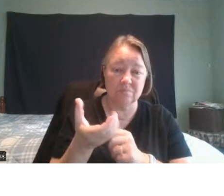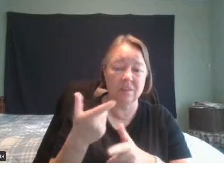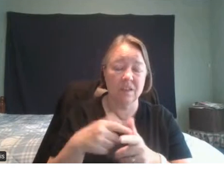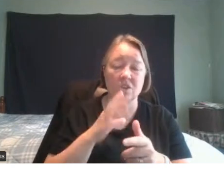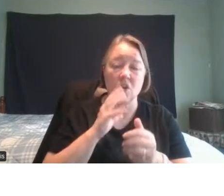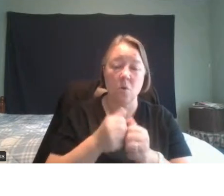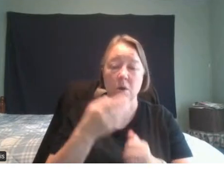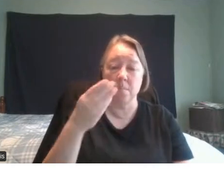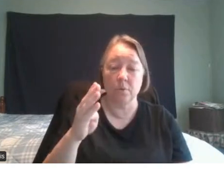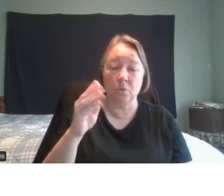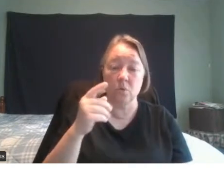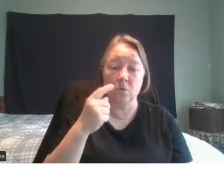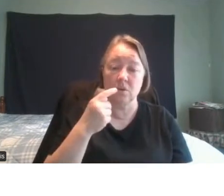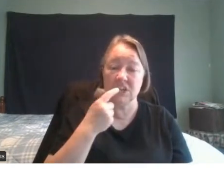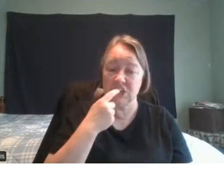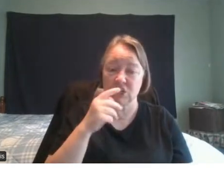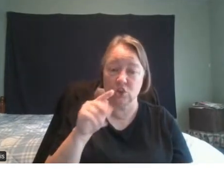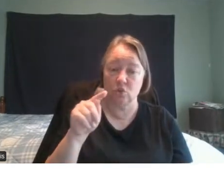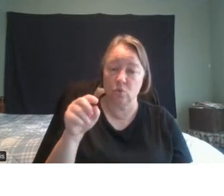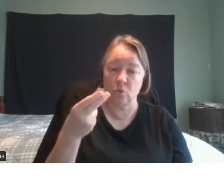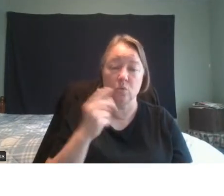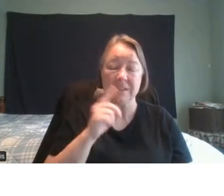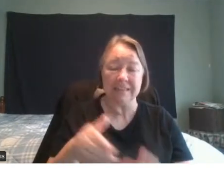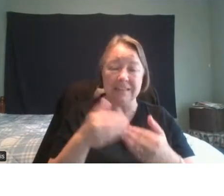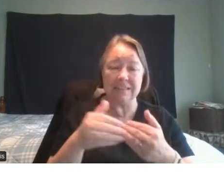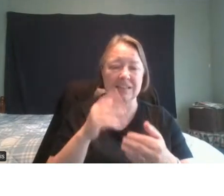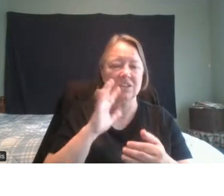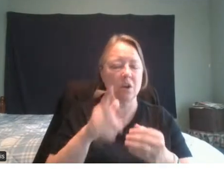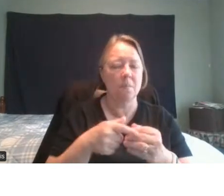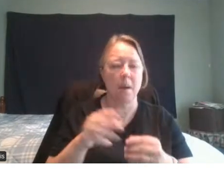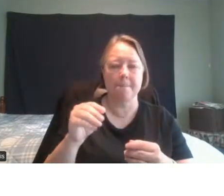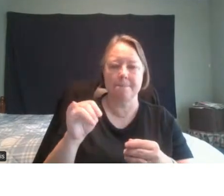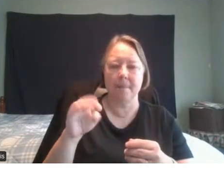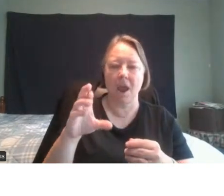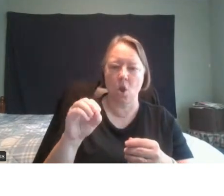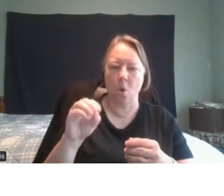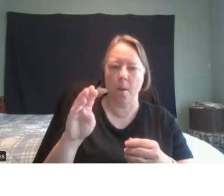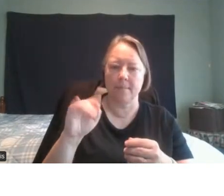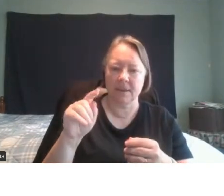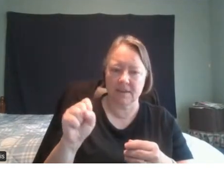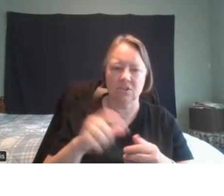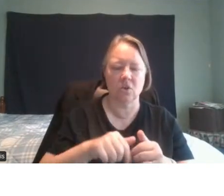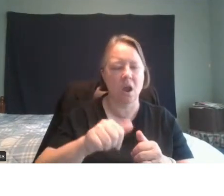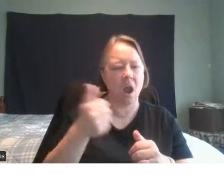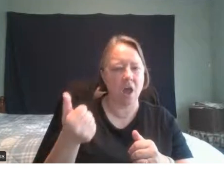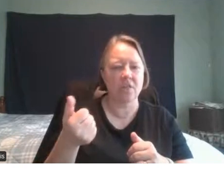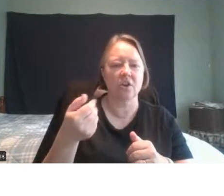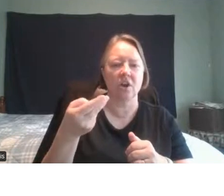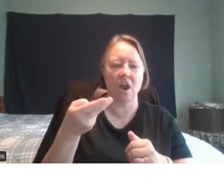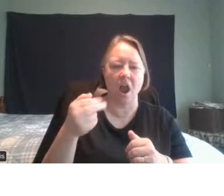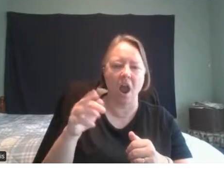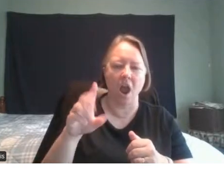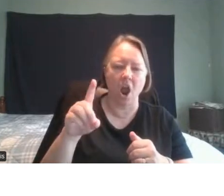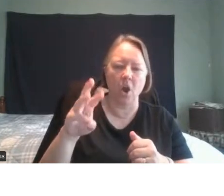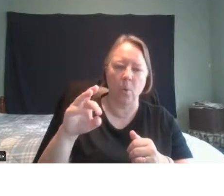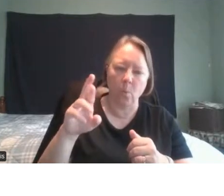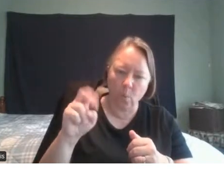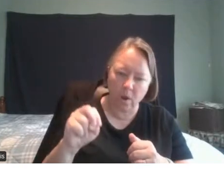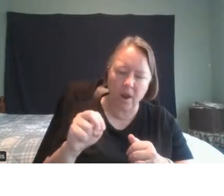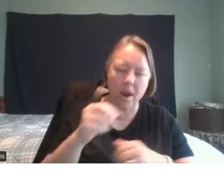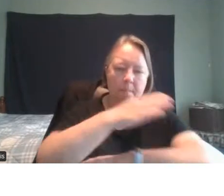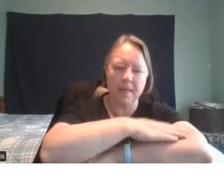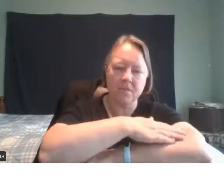very easily. So, thinking about microbits and other Bluetooth hardware platforms out there, it feels like a natural fit